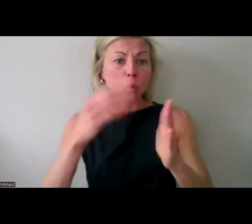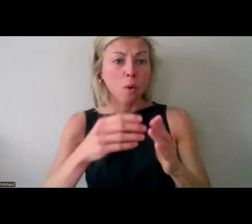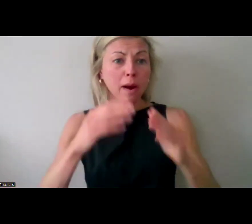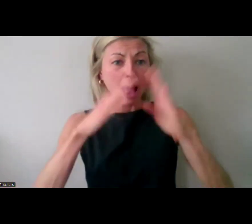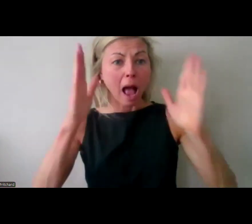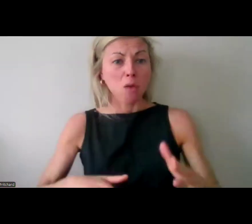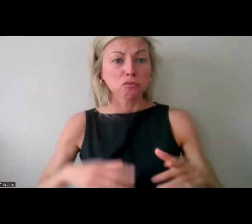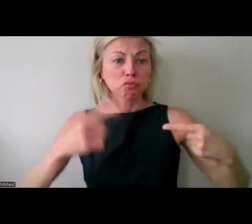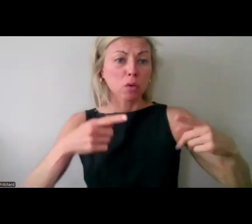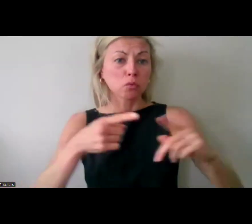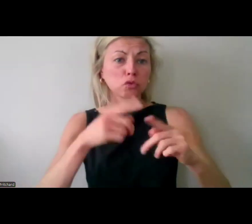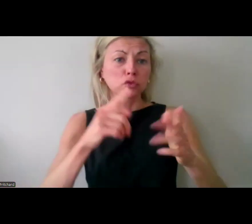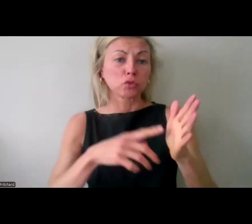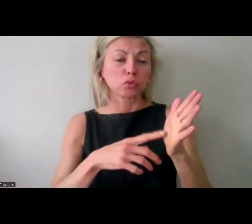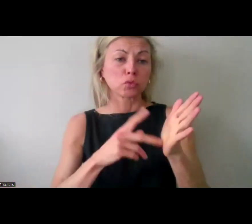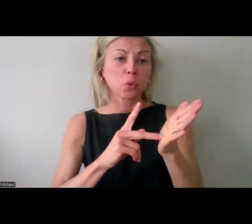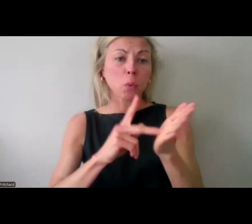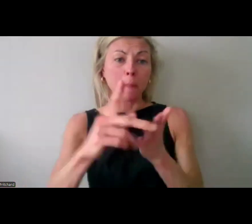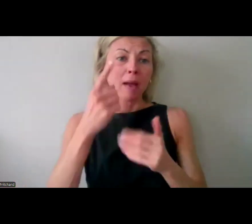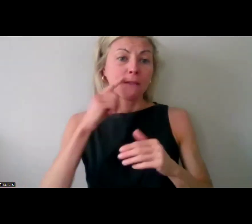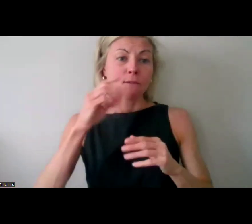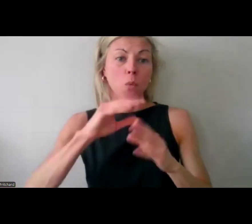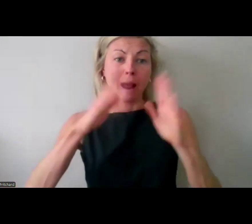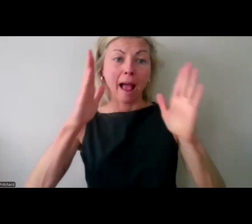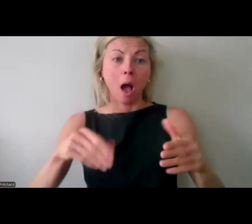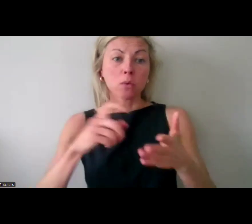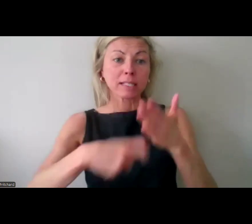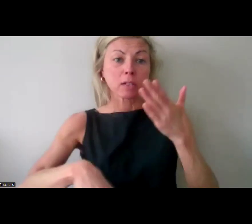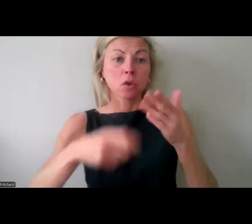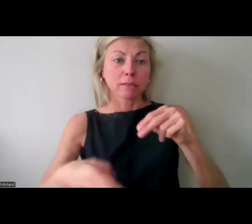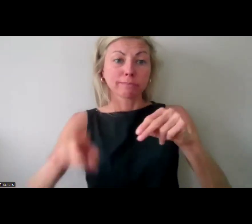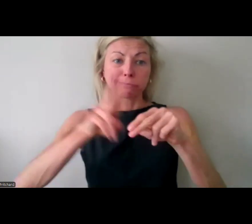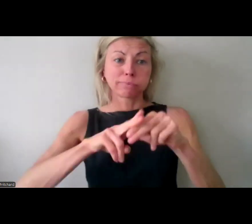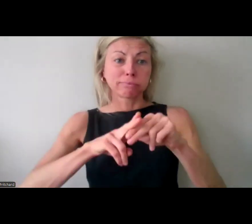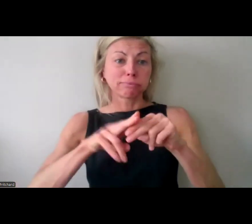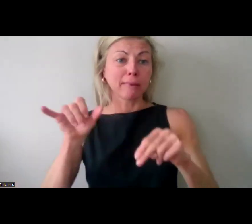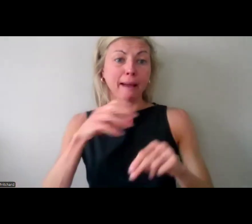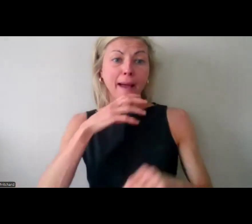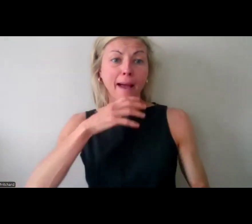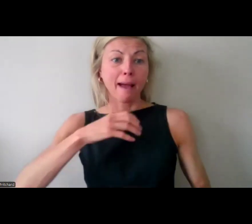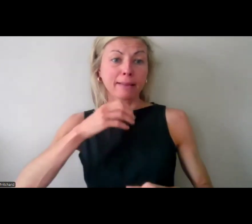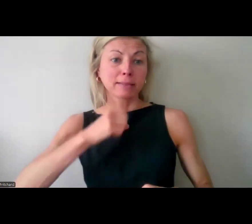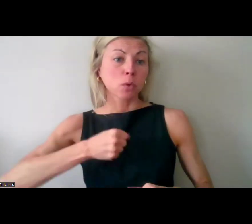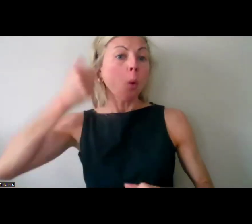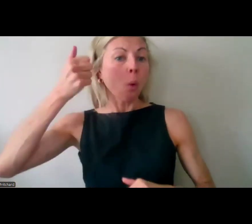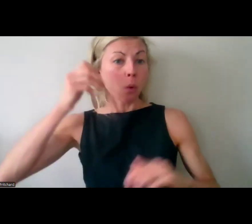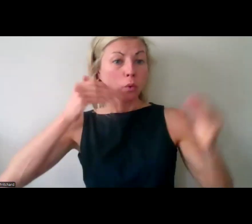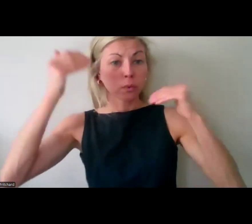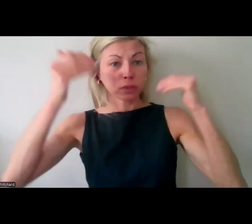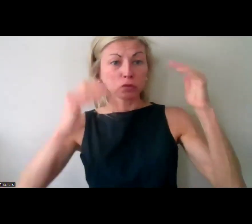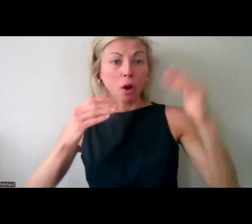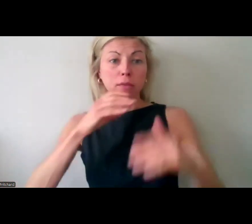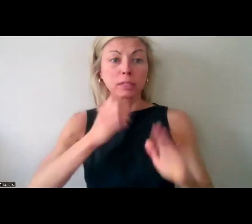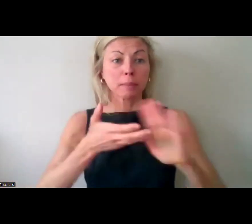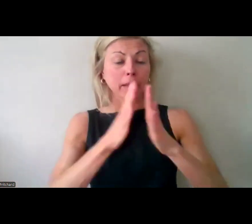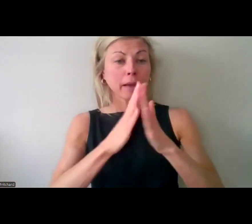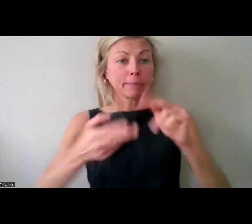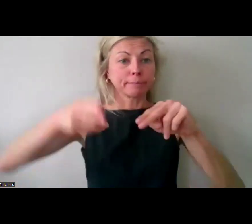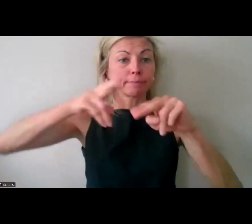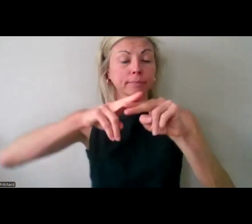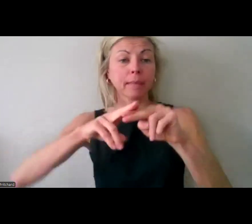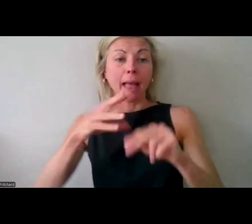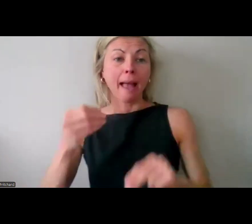housing costs increases as California renters age. And then if we think about older adults of color, they're more likely